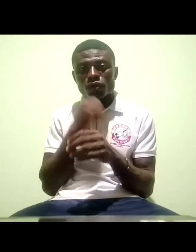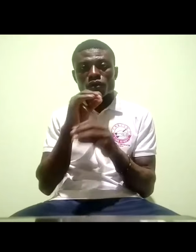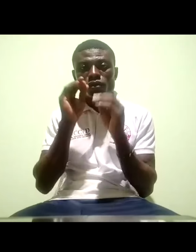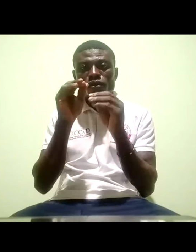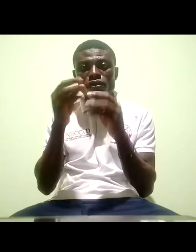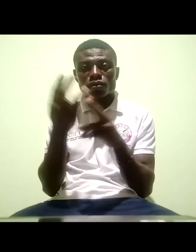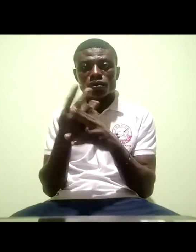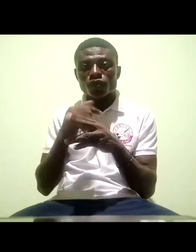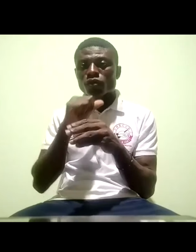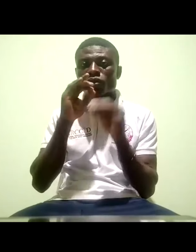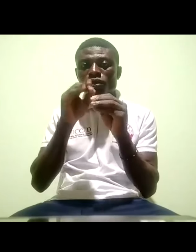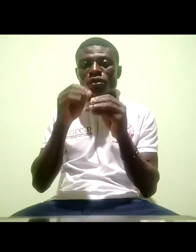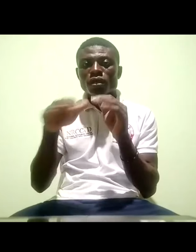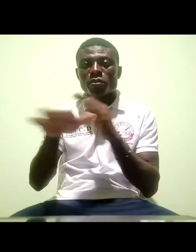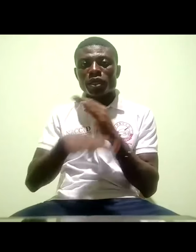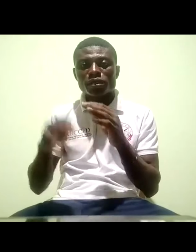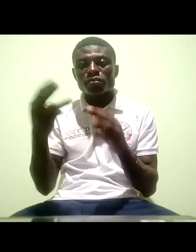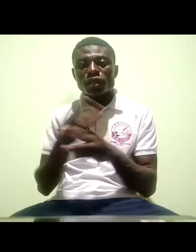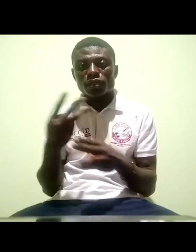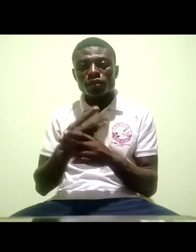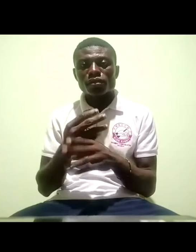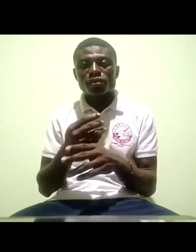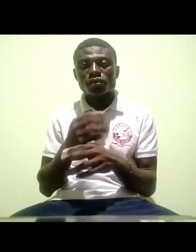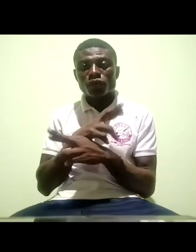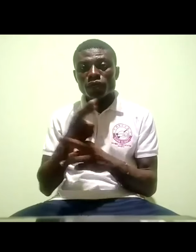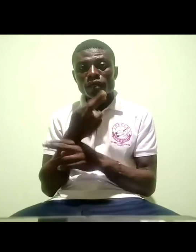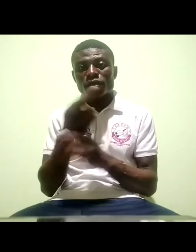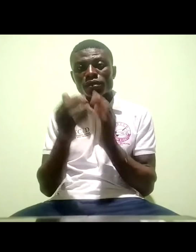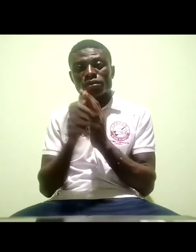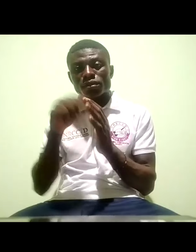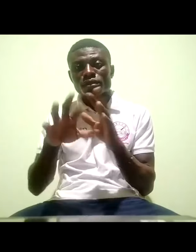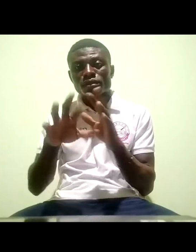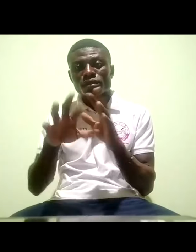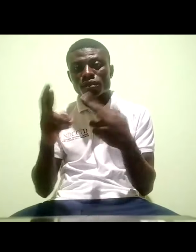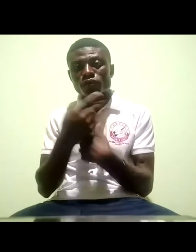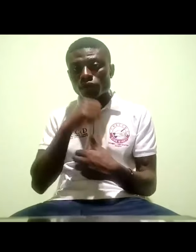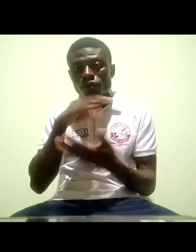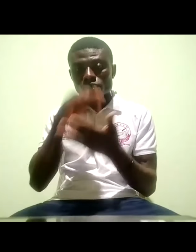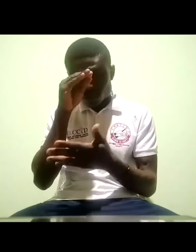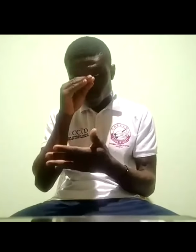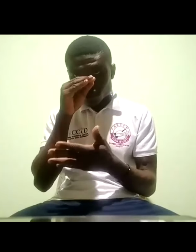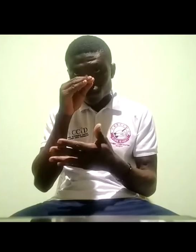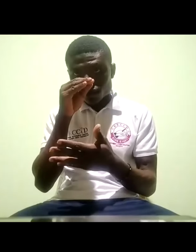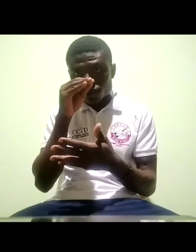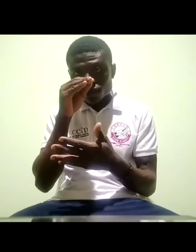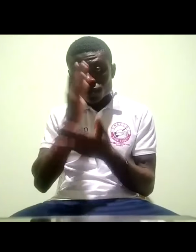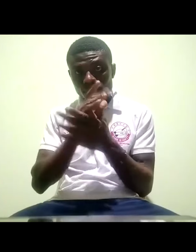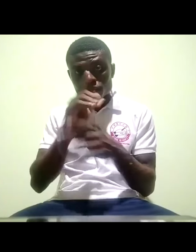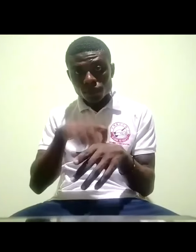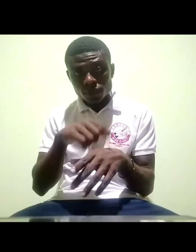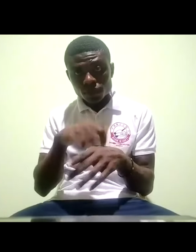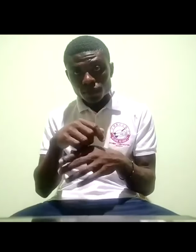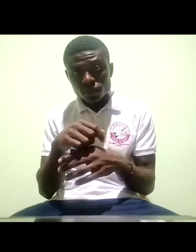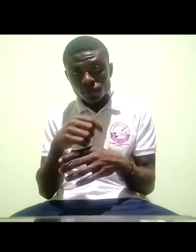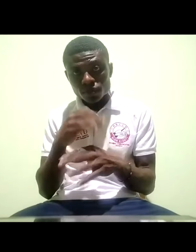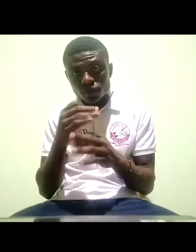basic mathematic readiness skills in our classrooms as such. At time, just correct me if I'm wrong,